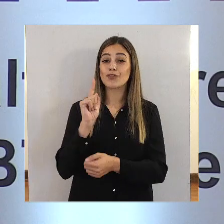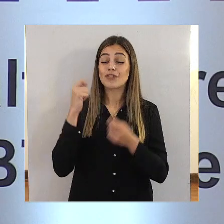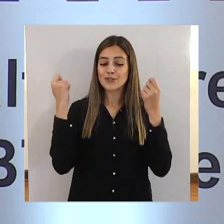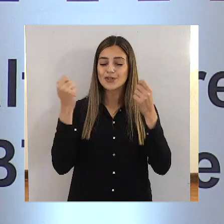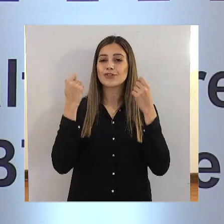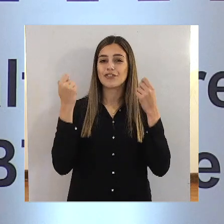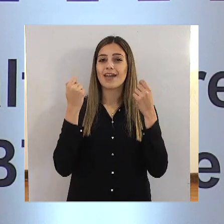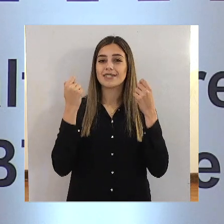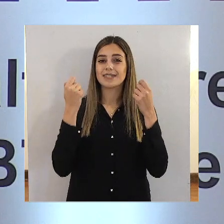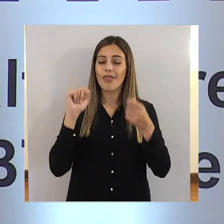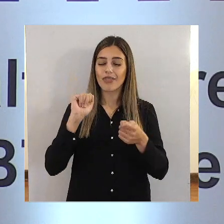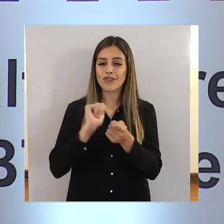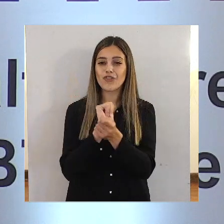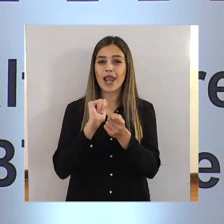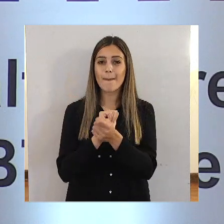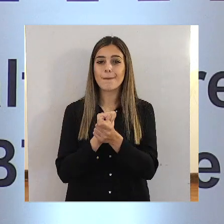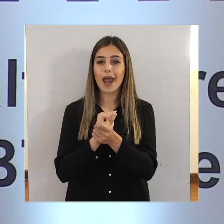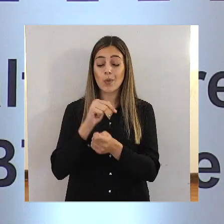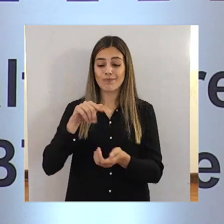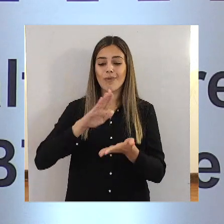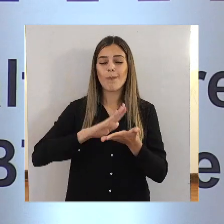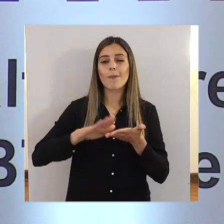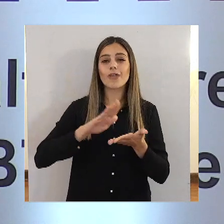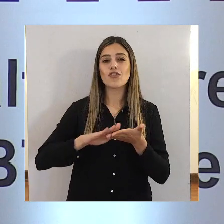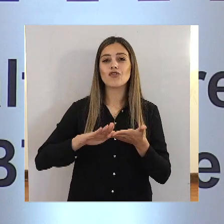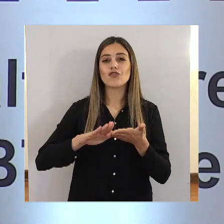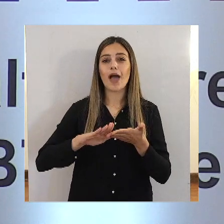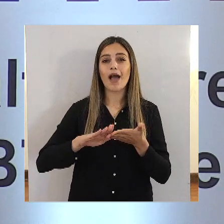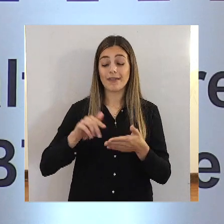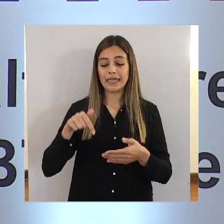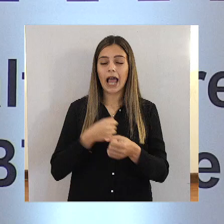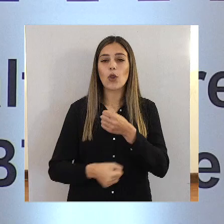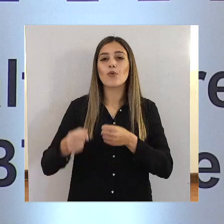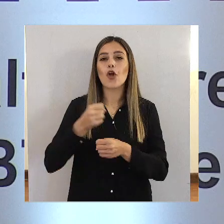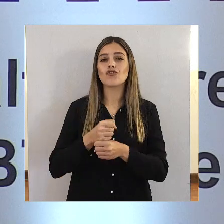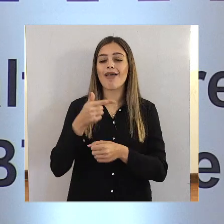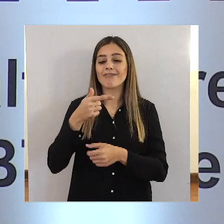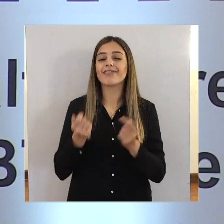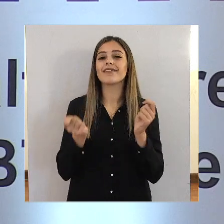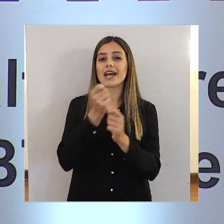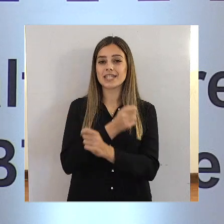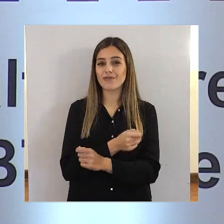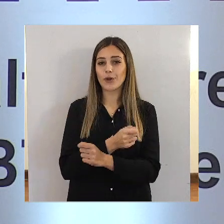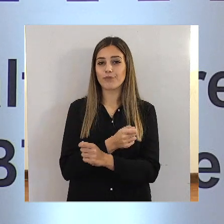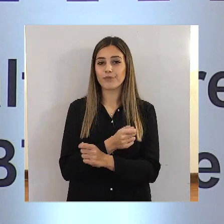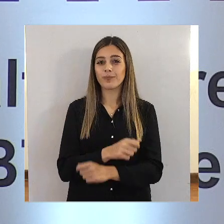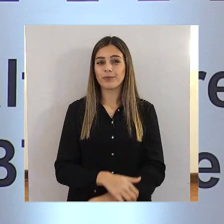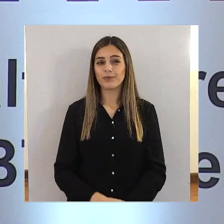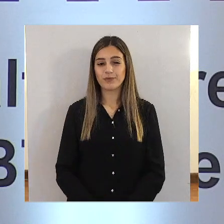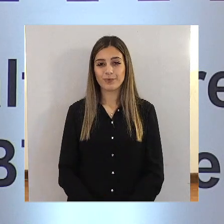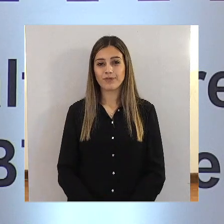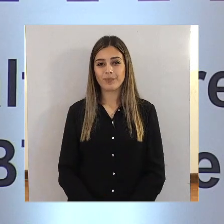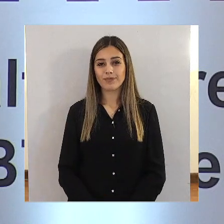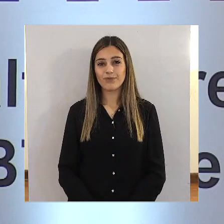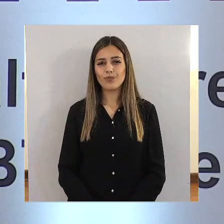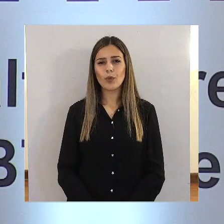are celebrating the completion of the Transform project and discuss the lessons learned that can